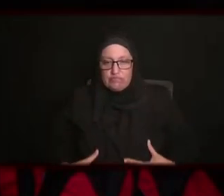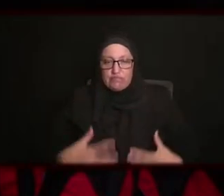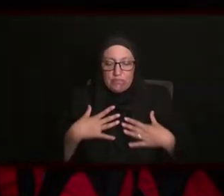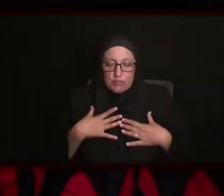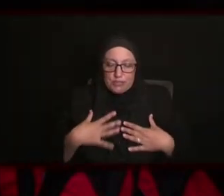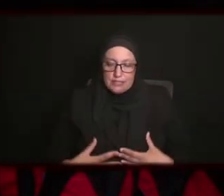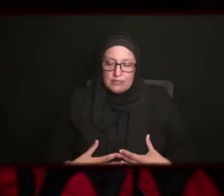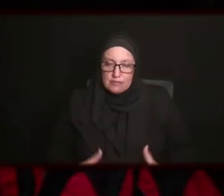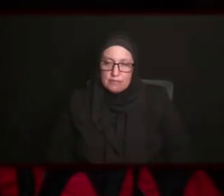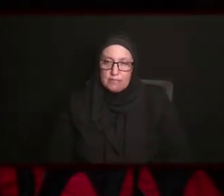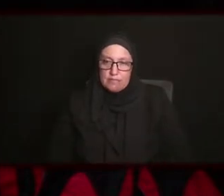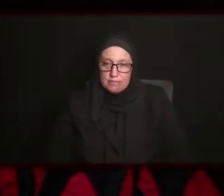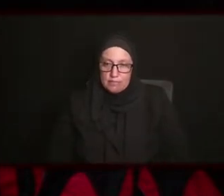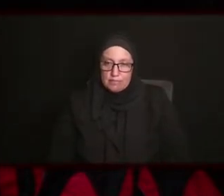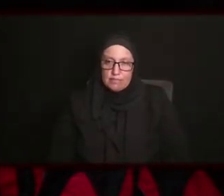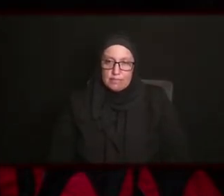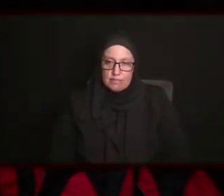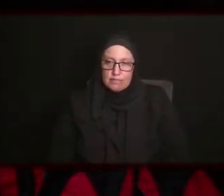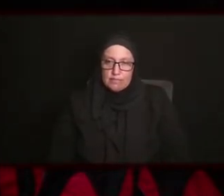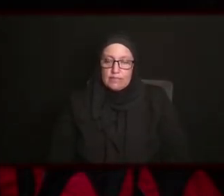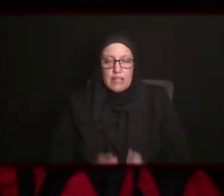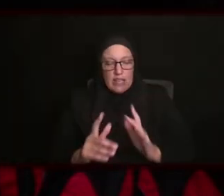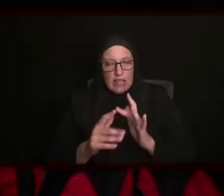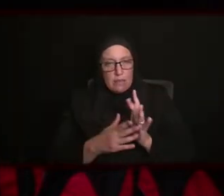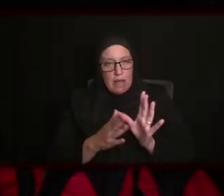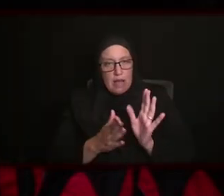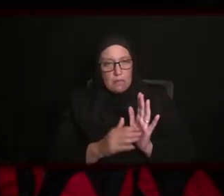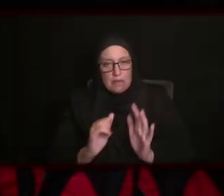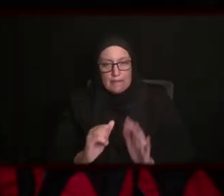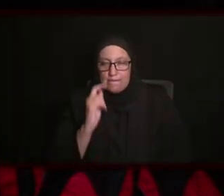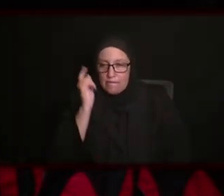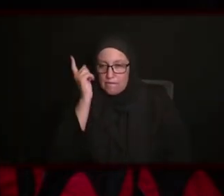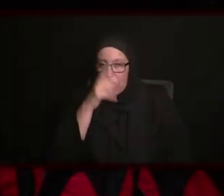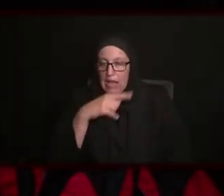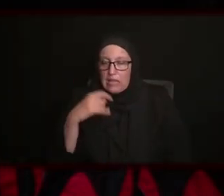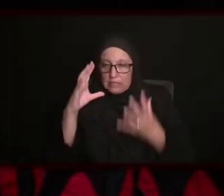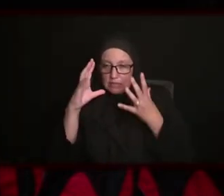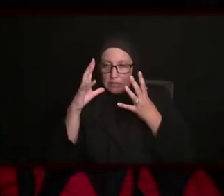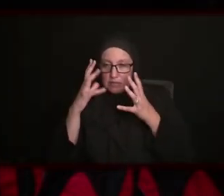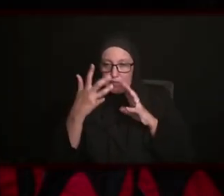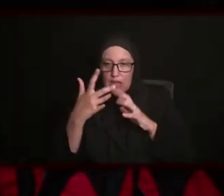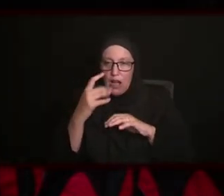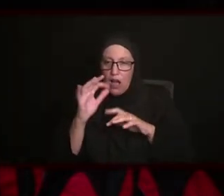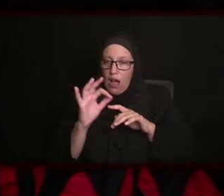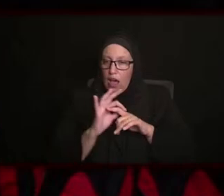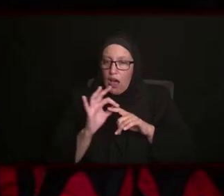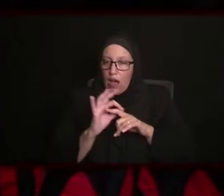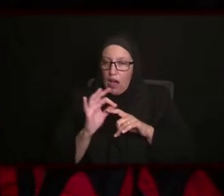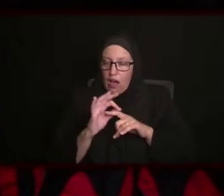The color of the Imam's face begins to change. Imam